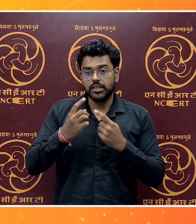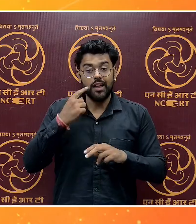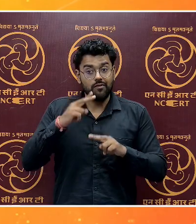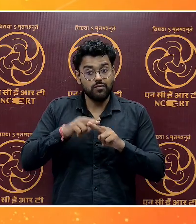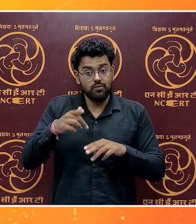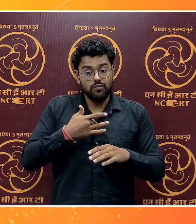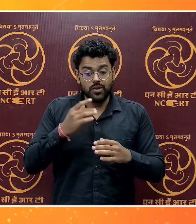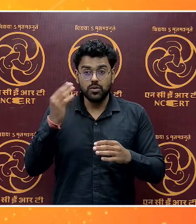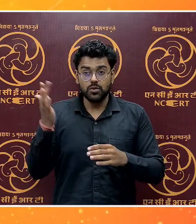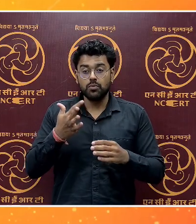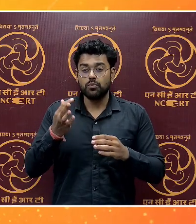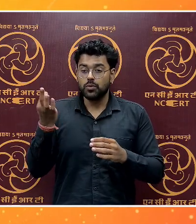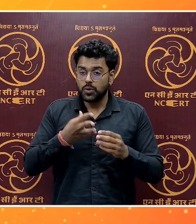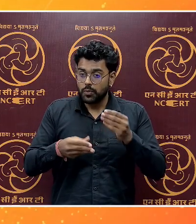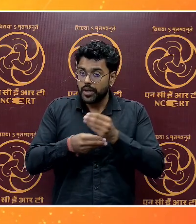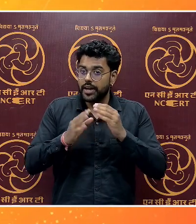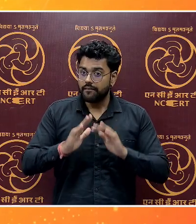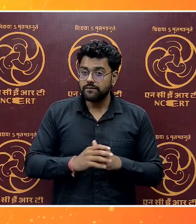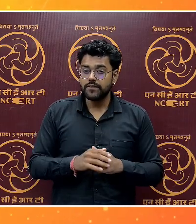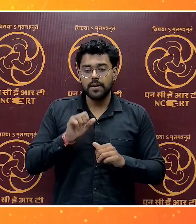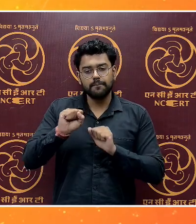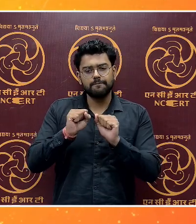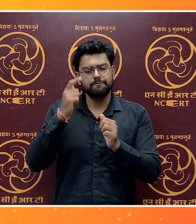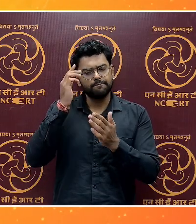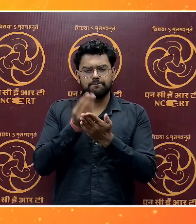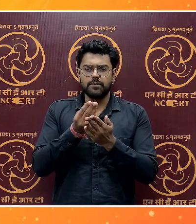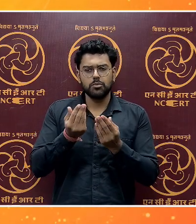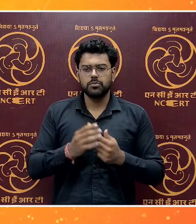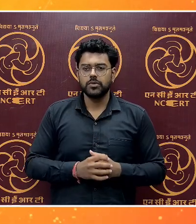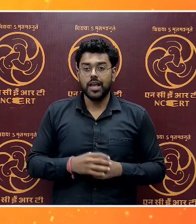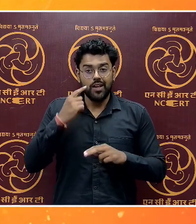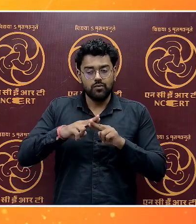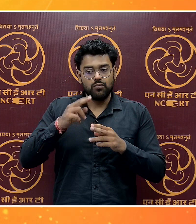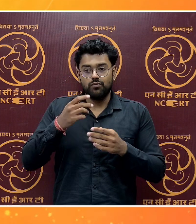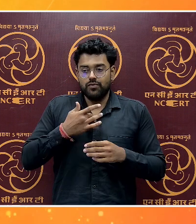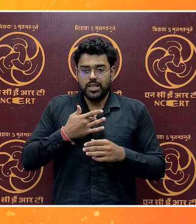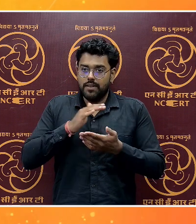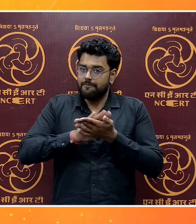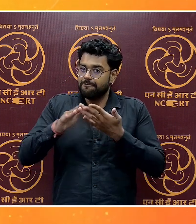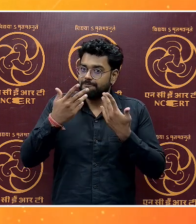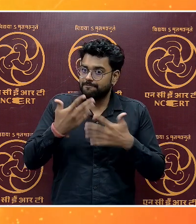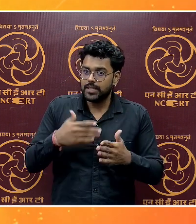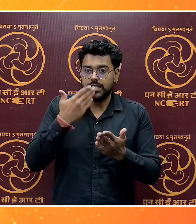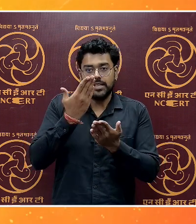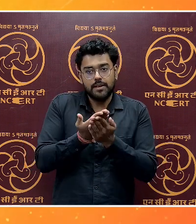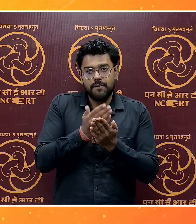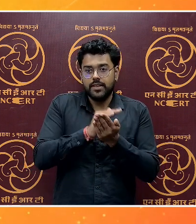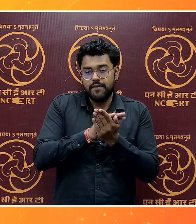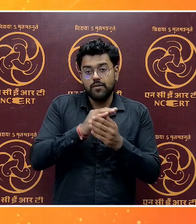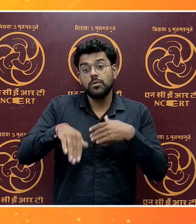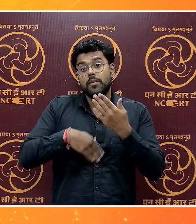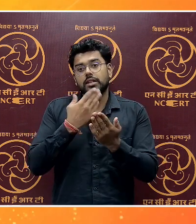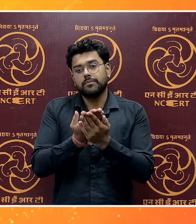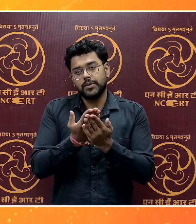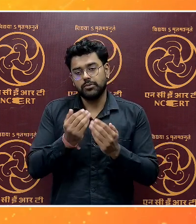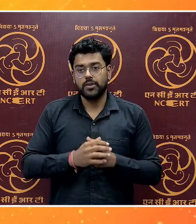to update or something, you can update it, and then you feel like you are completed your work, then you can save and submit. So once you click